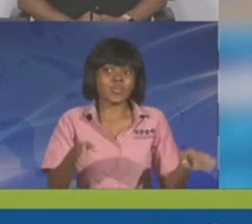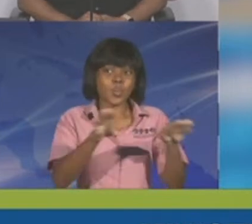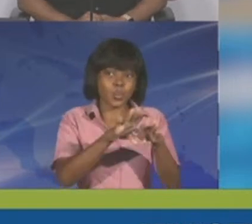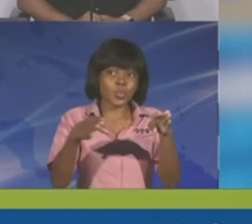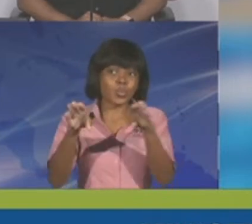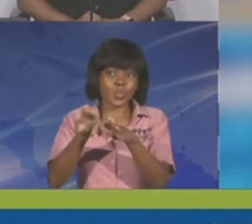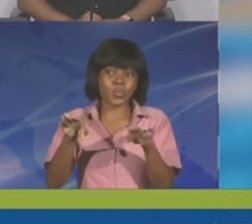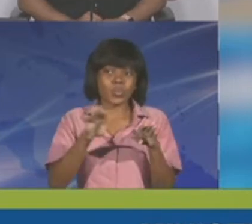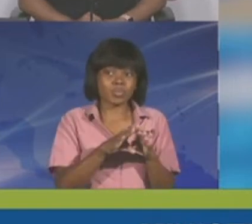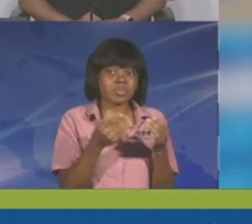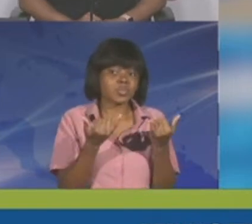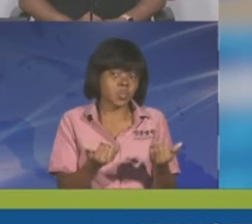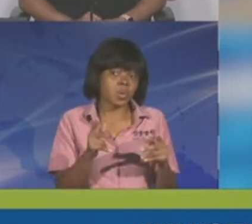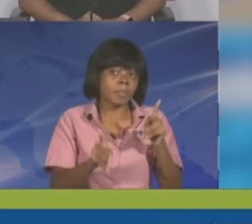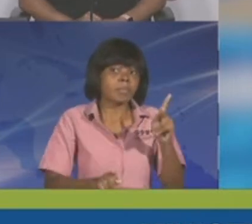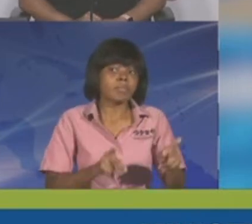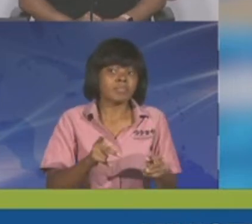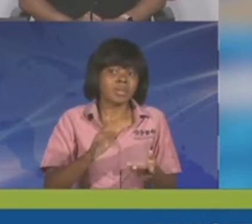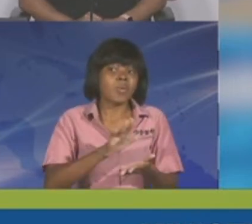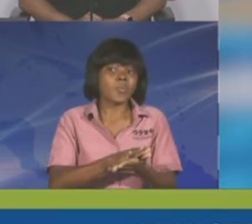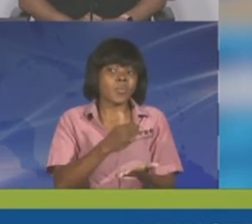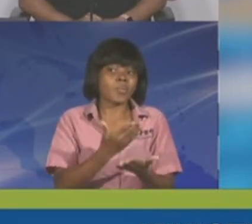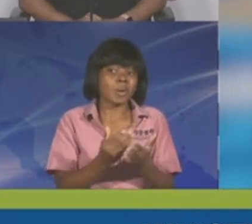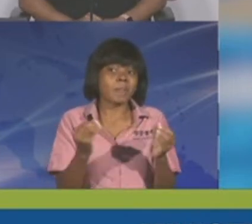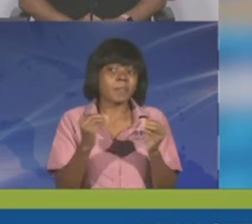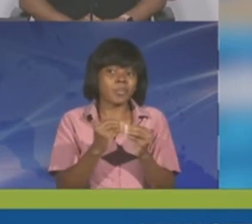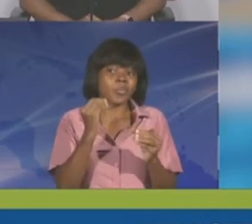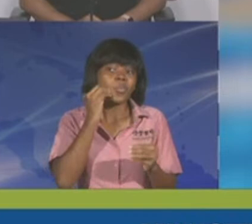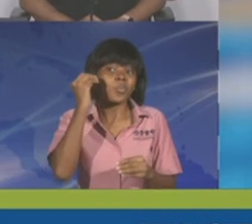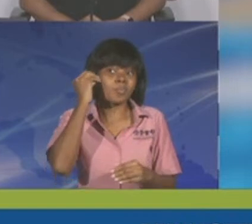with bated breath for them to reopen, but we really do